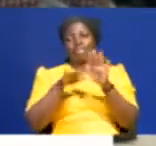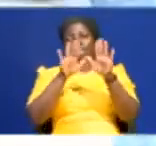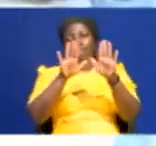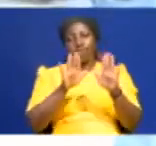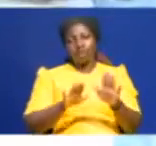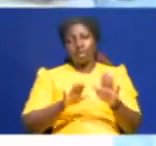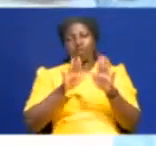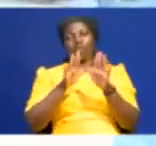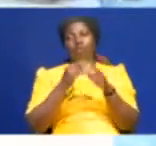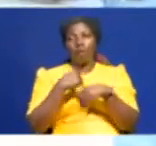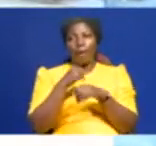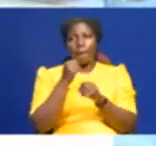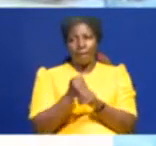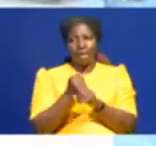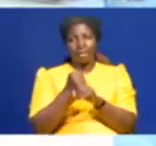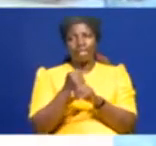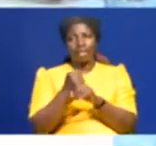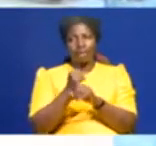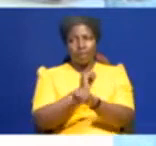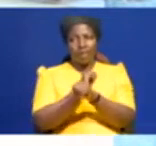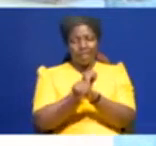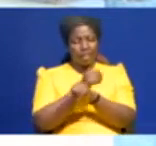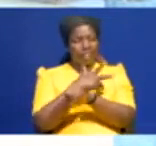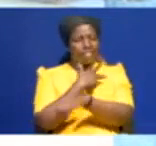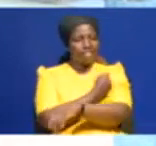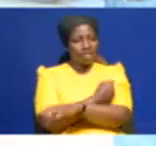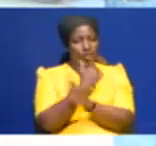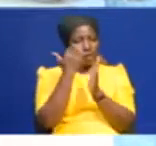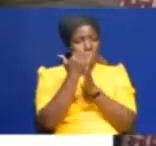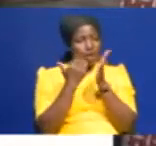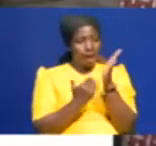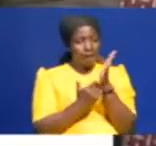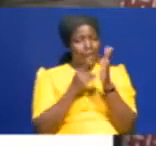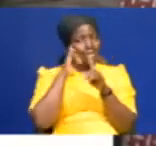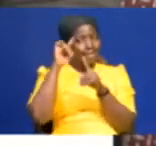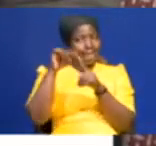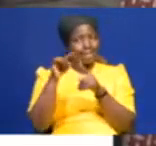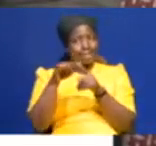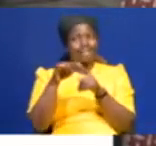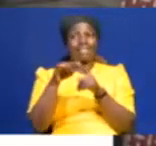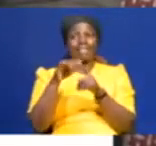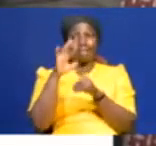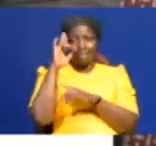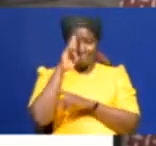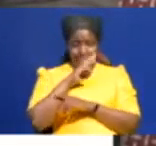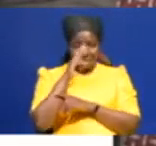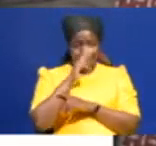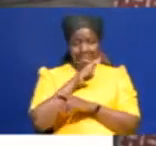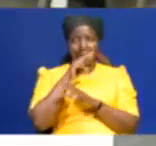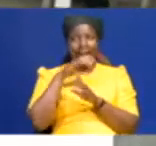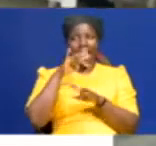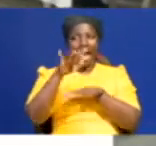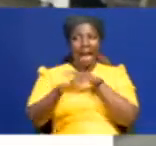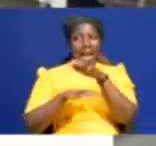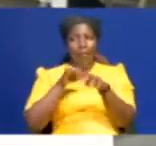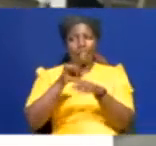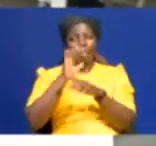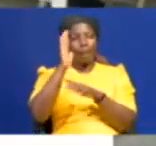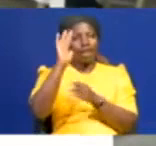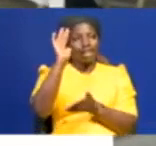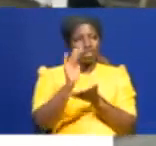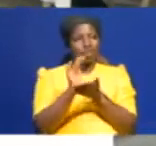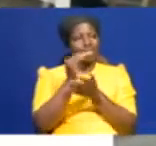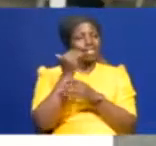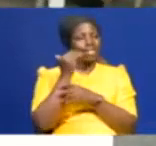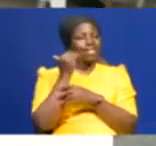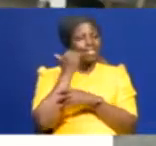a foot and mouth preventive vaccination program targeting susceptible animals. This, they said, will reduce the chances of the disease